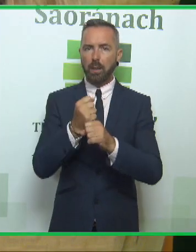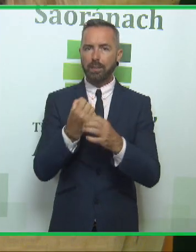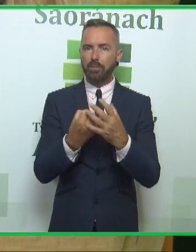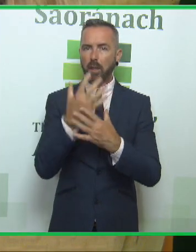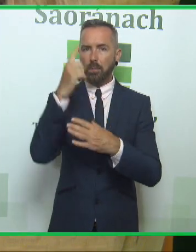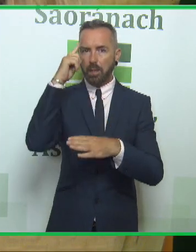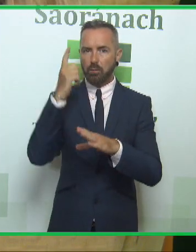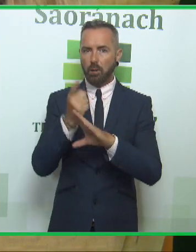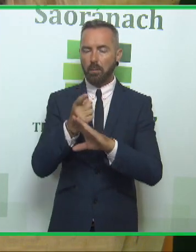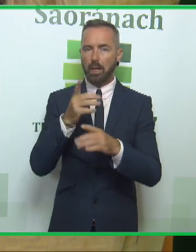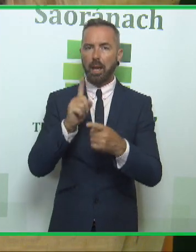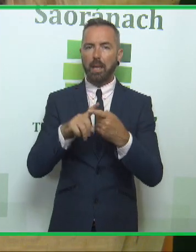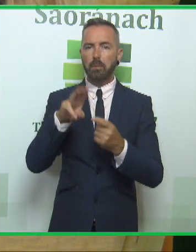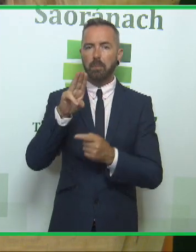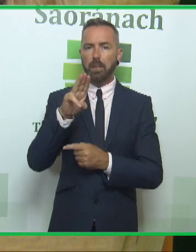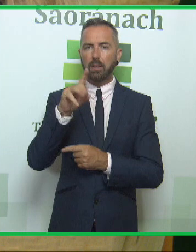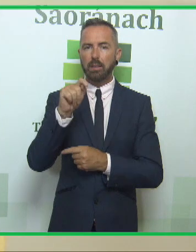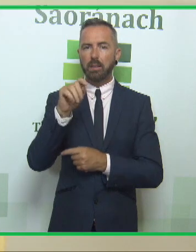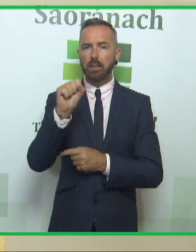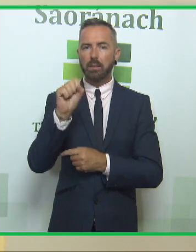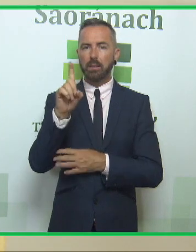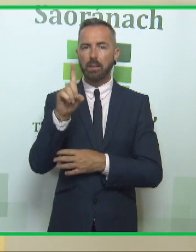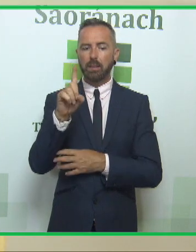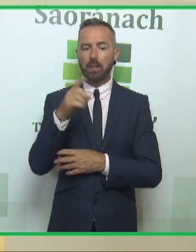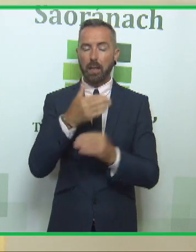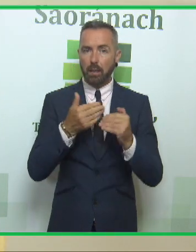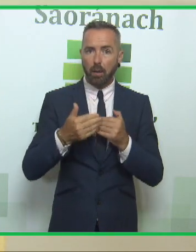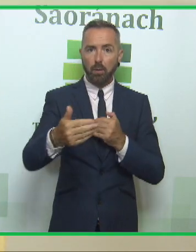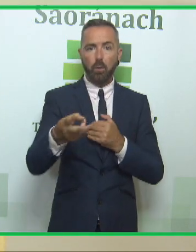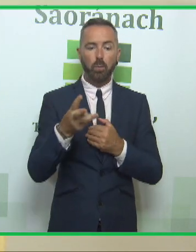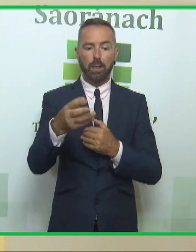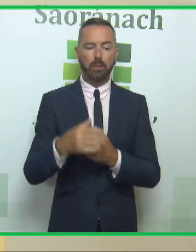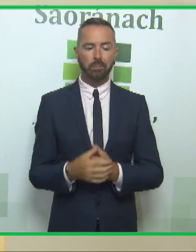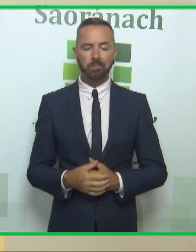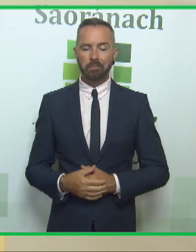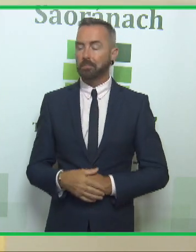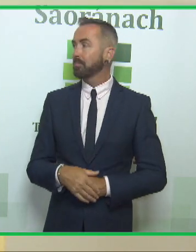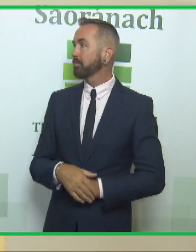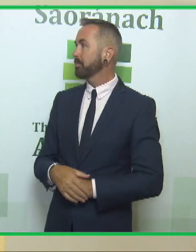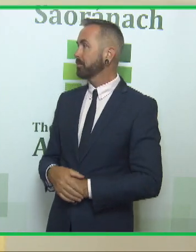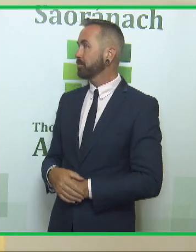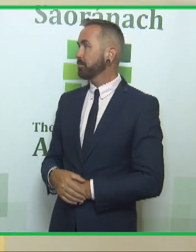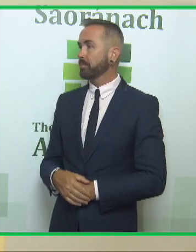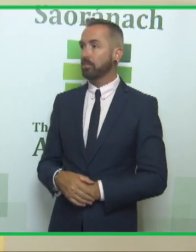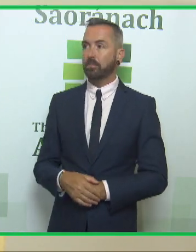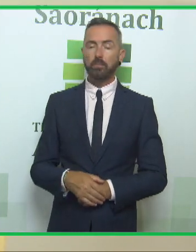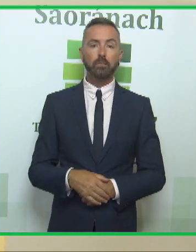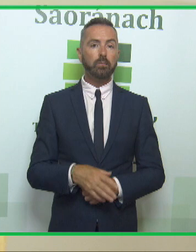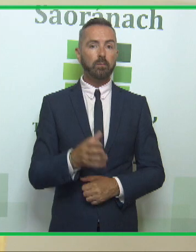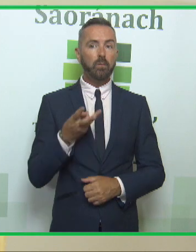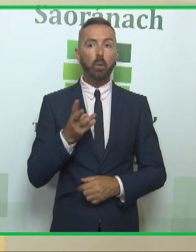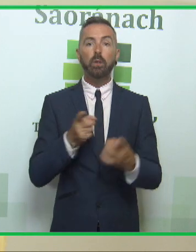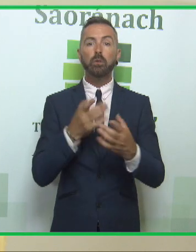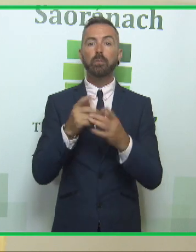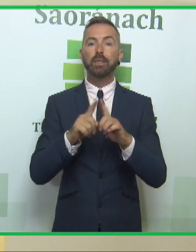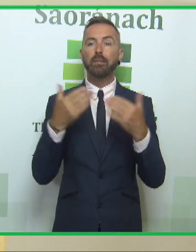and PTSDs as well, so in an ongoing kind of way. We're going to do something slightly different. We're going to go straight to the Q&As, so get your little